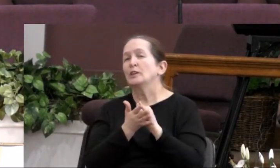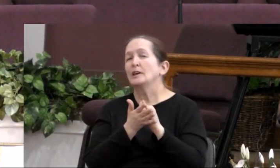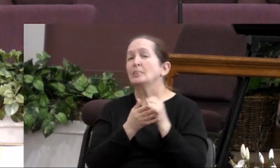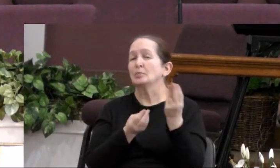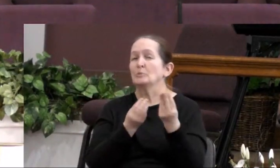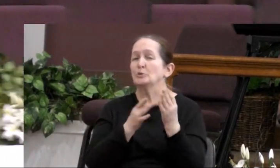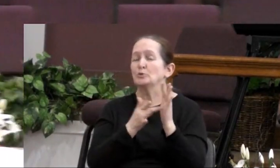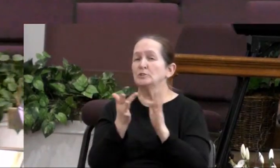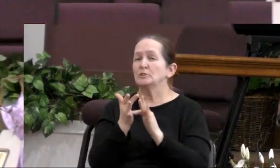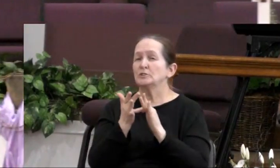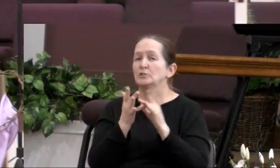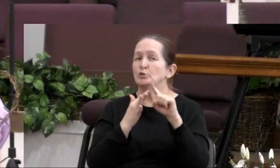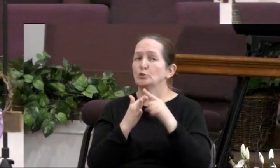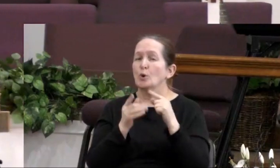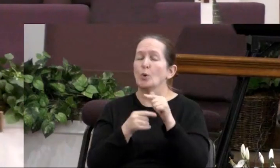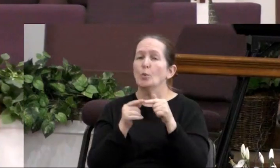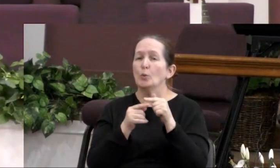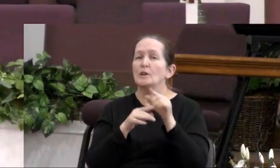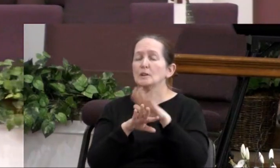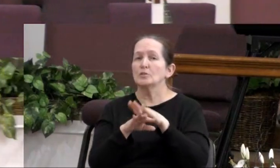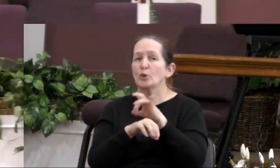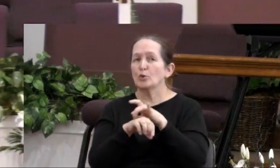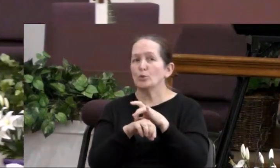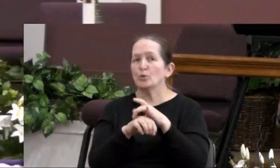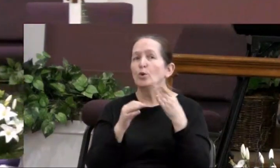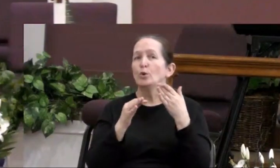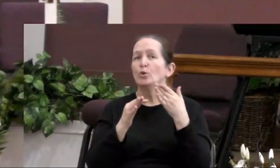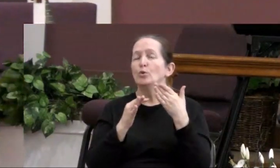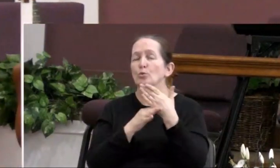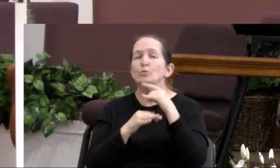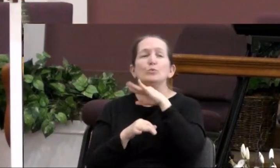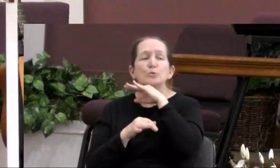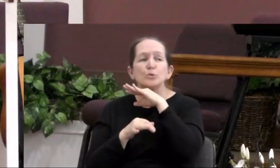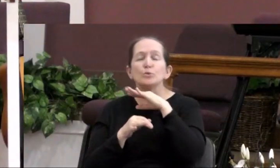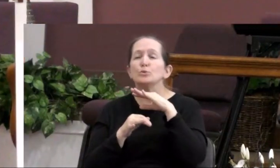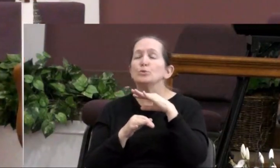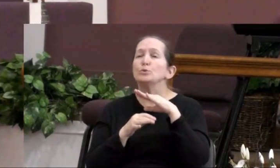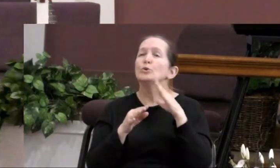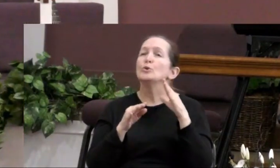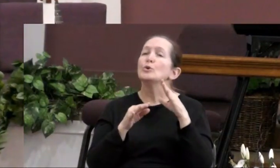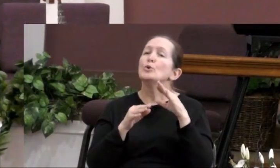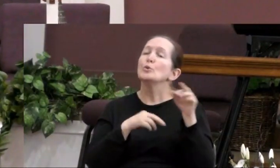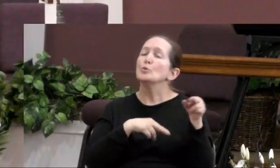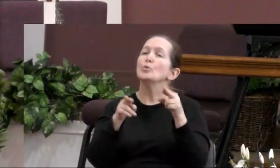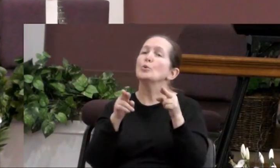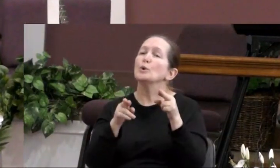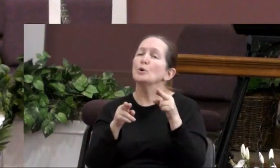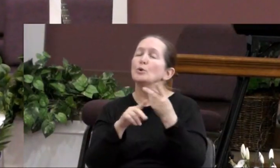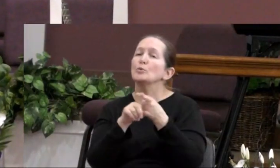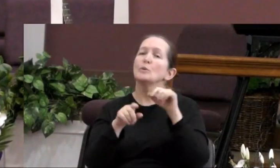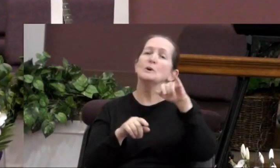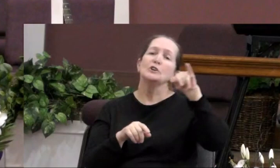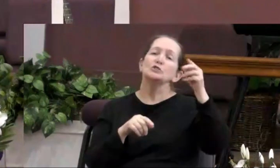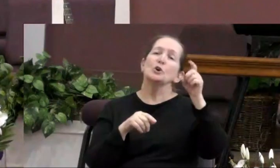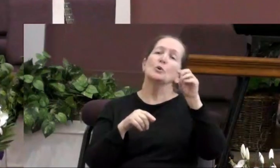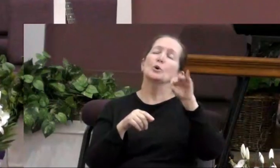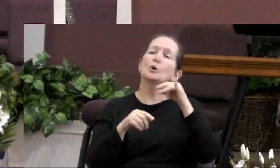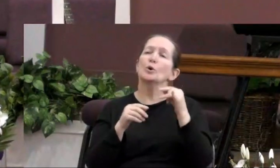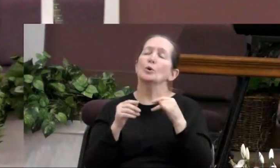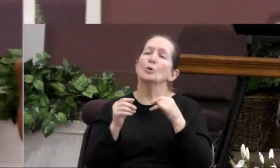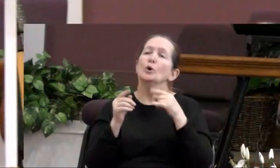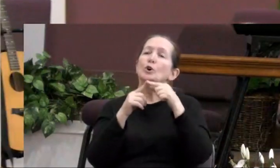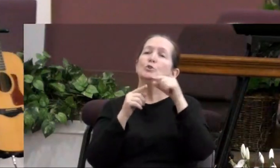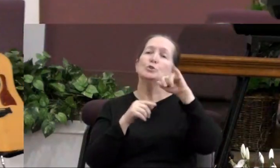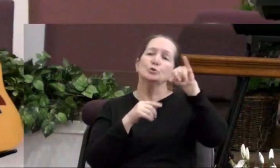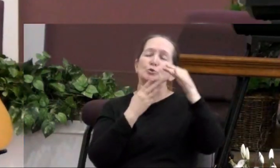earth through that dirt road coming out of Jericho, headed to Jerusalem, knowing the cross is ahead, he stopped